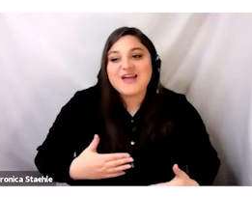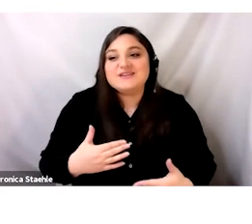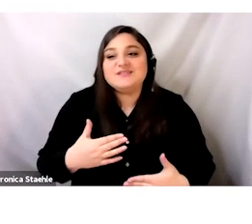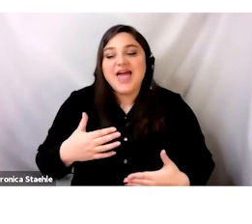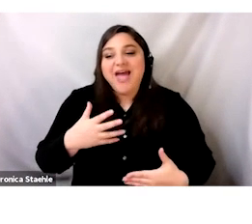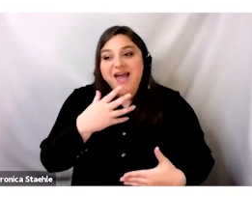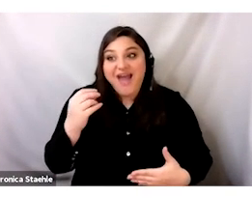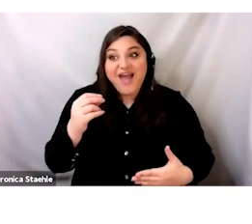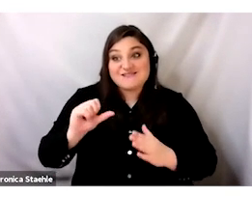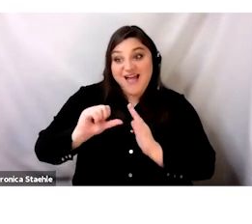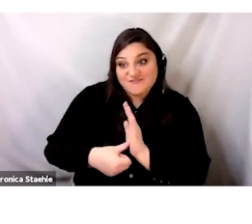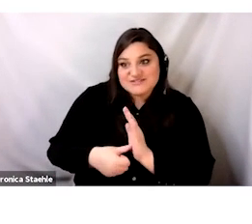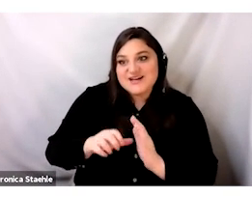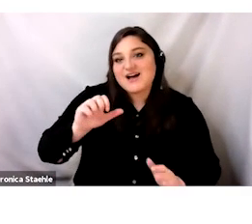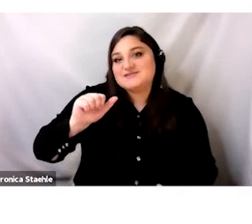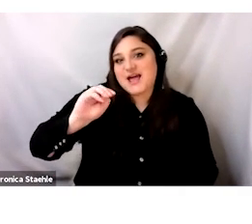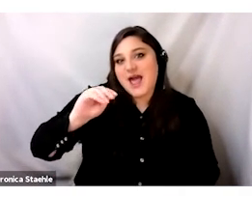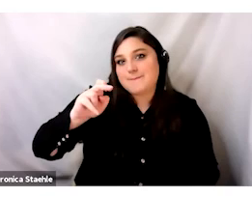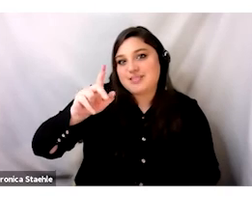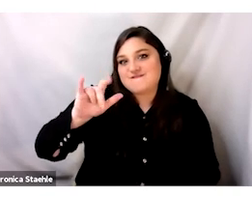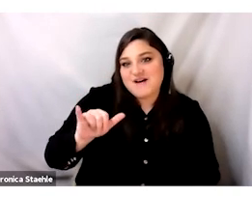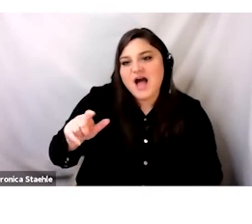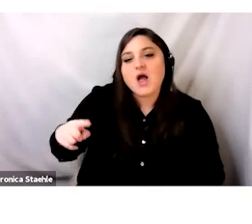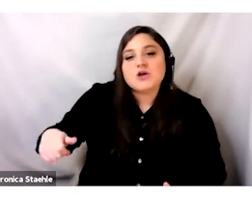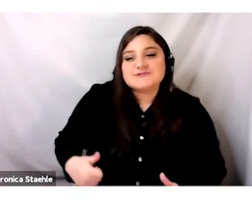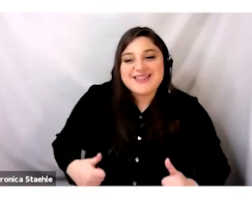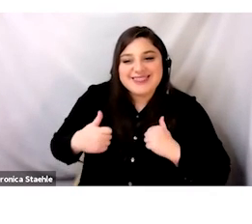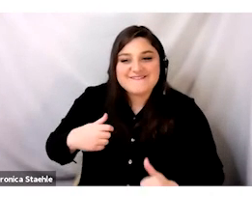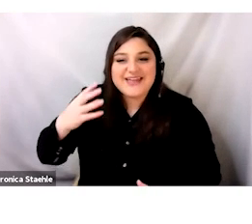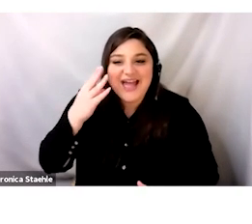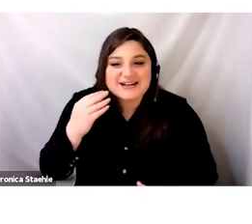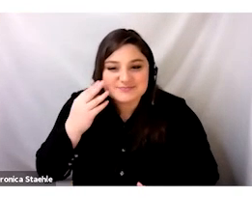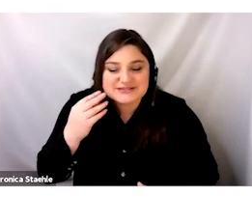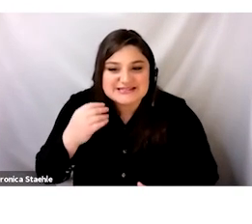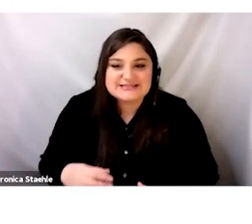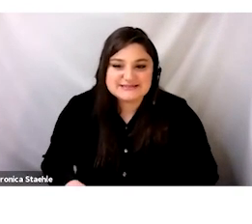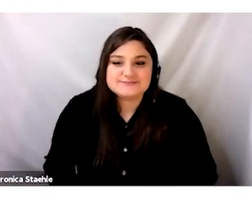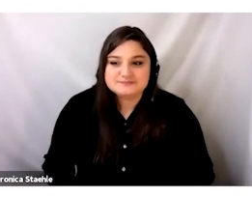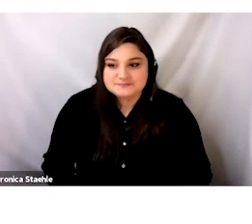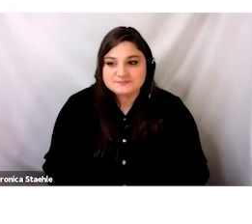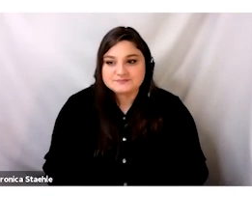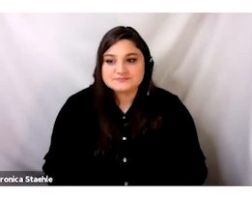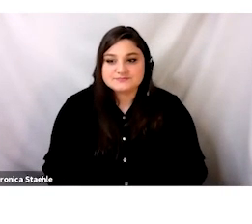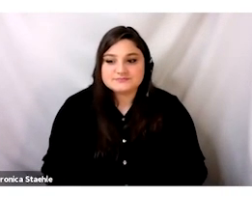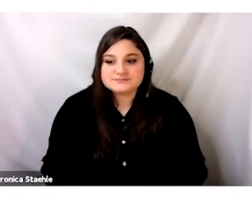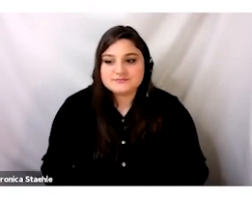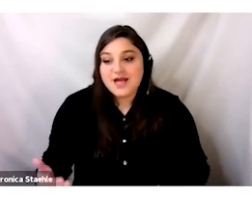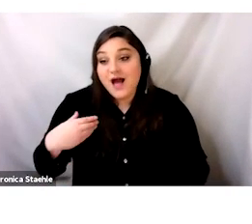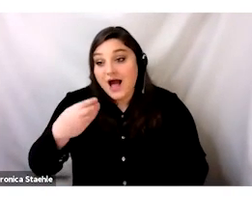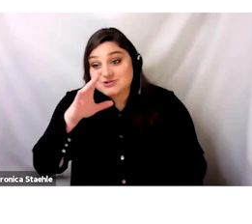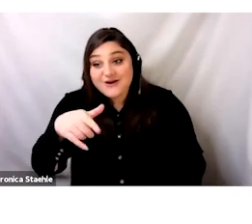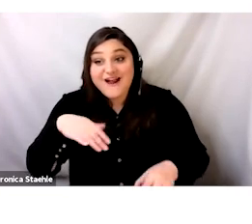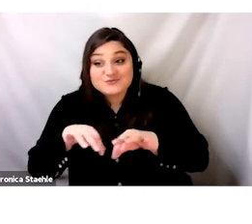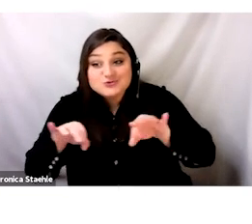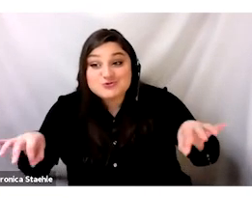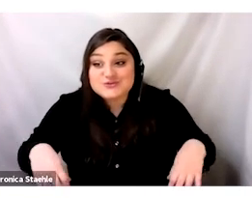expertise equally, if not more than professional expertise. I personally don't care about the letters behind your name. Sorry, I know a lot of